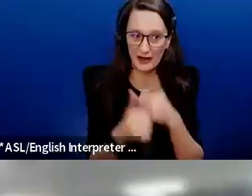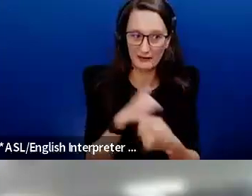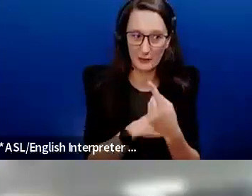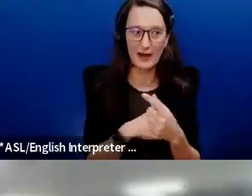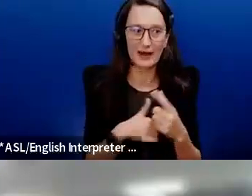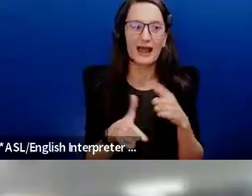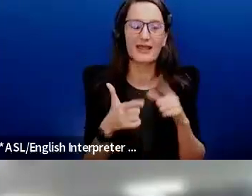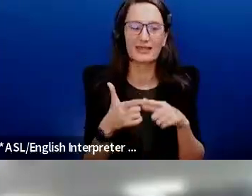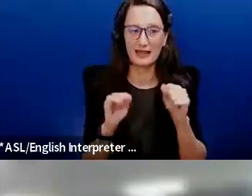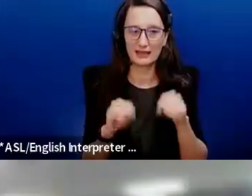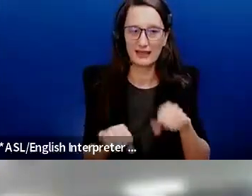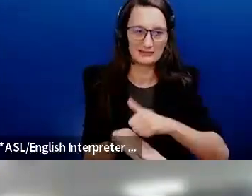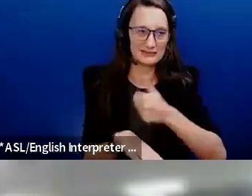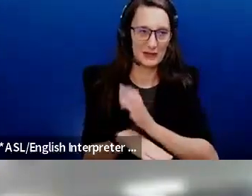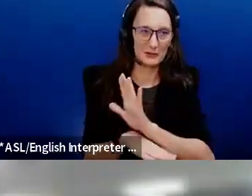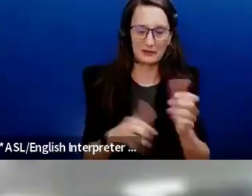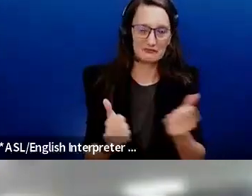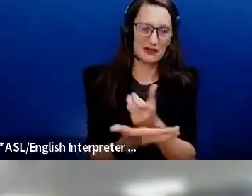your setup too.